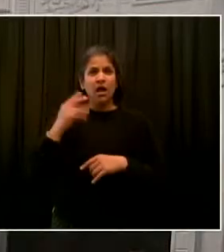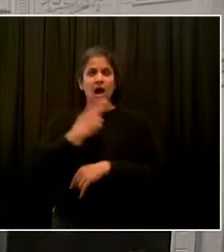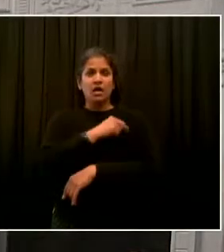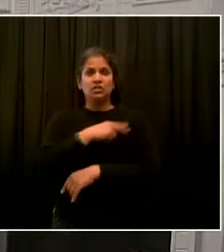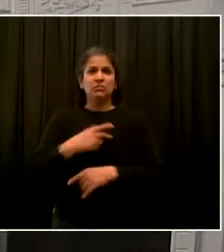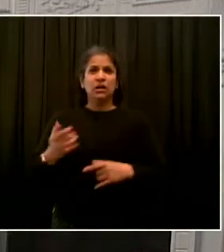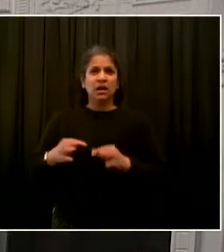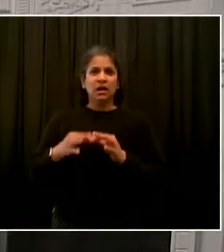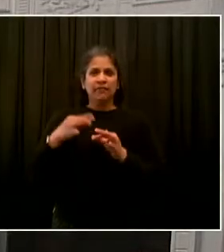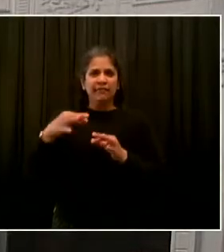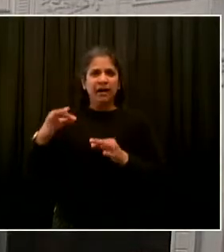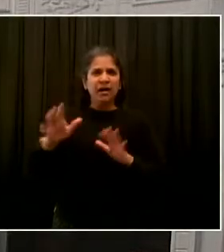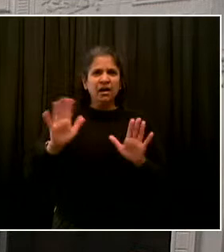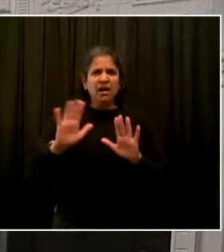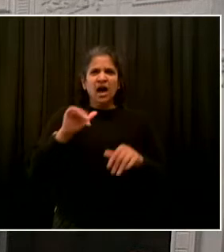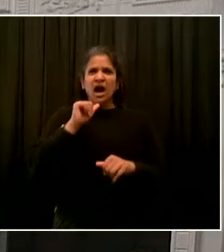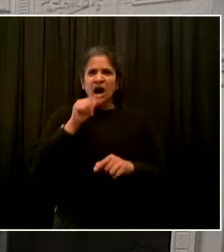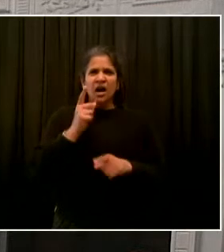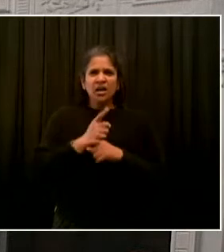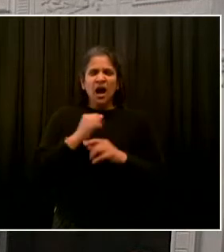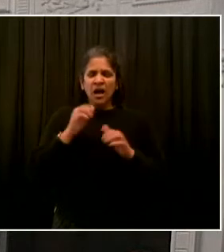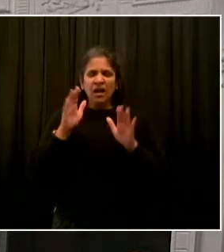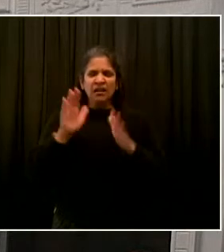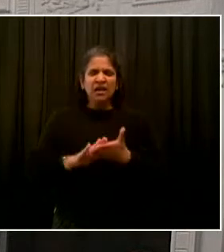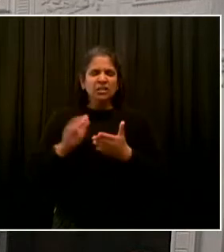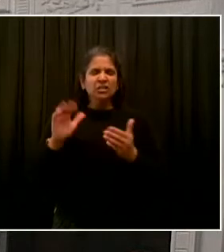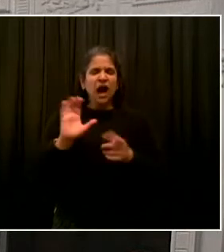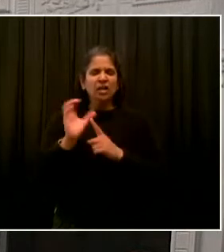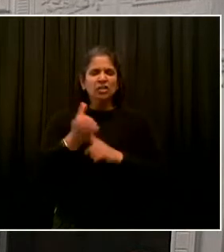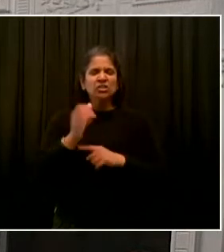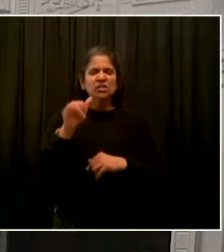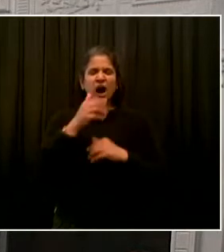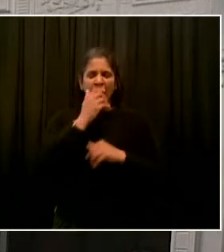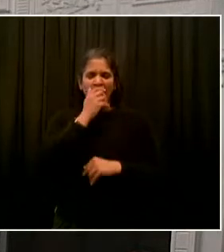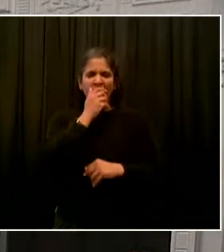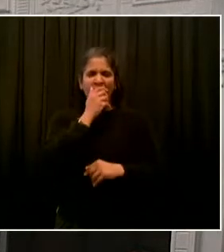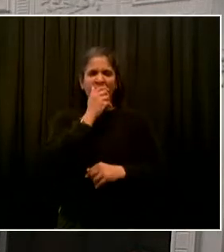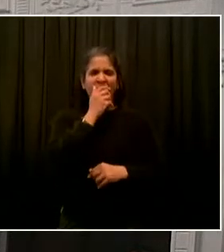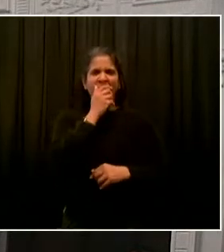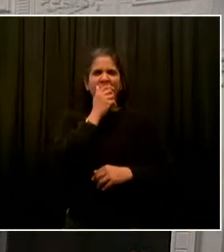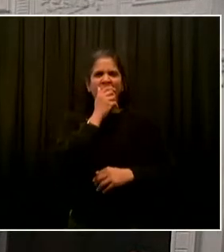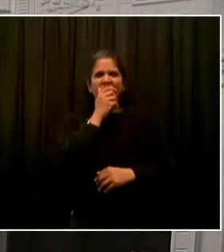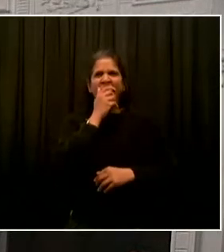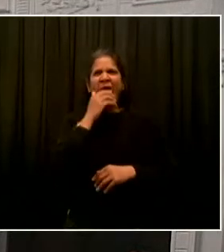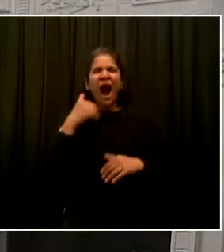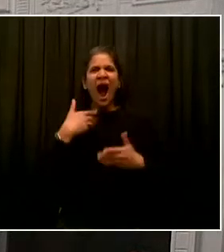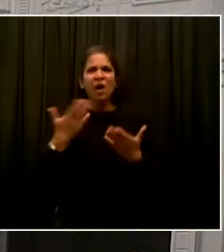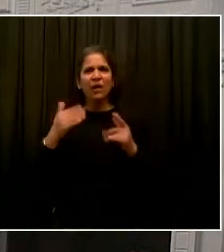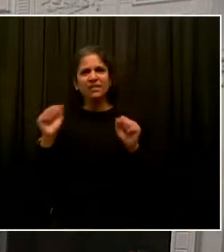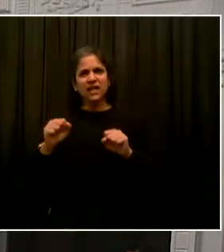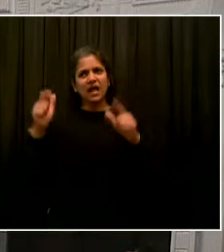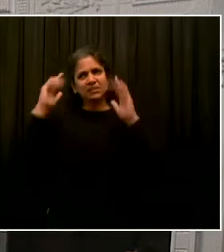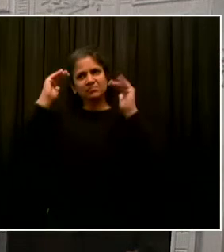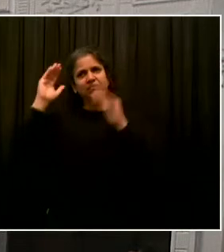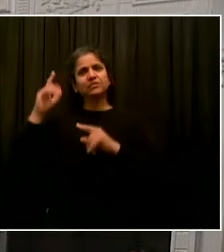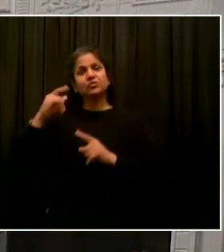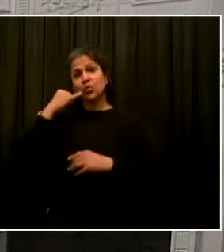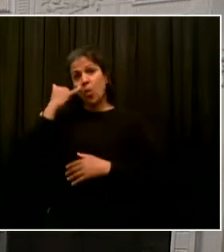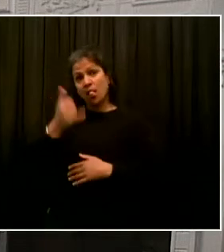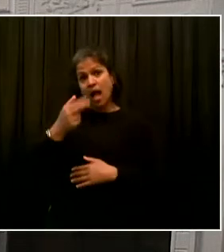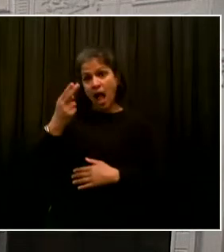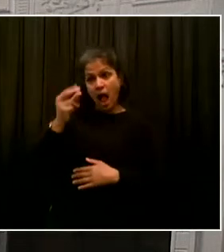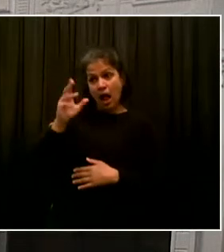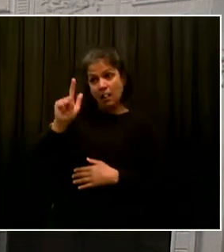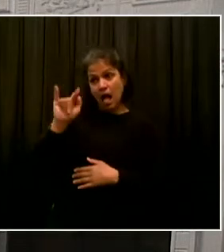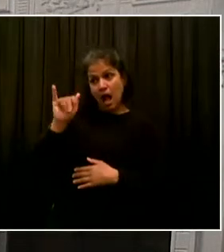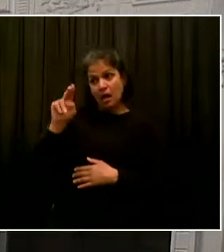follow-up, can you clarify a little bit about what people can expect when they call the hotline? I've been hearing a lot of confusion from people around my